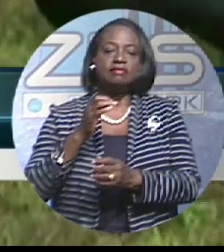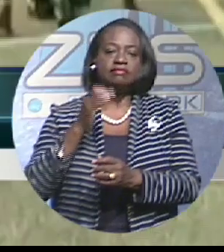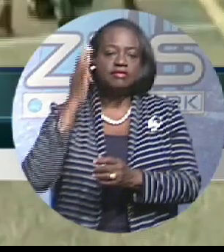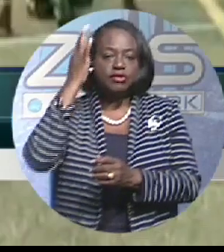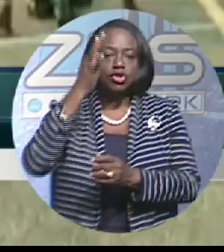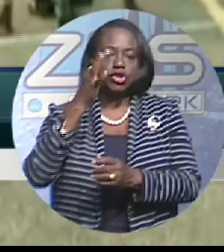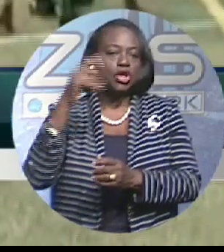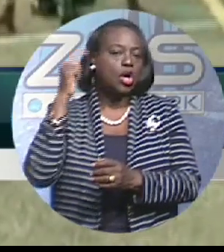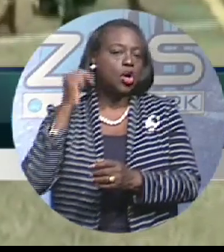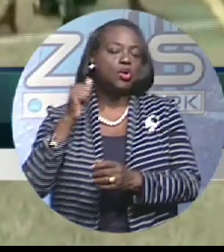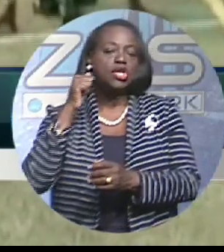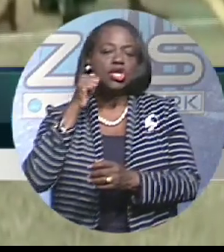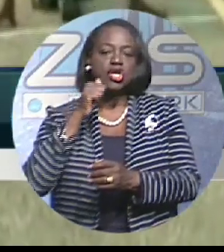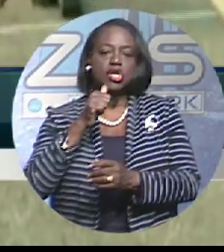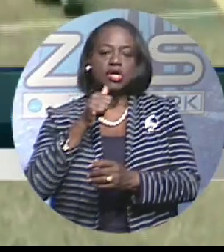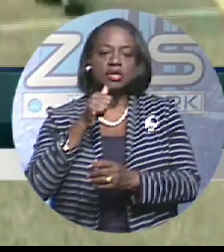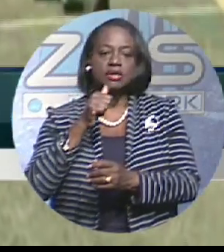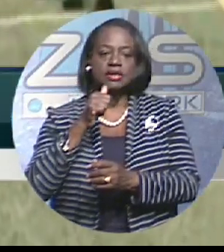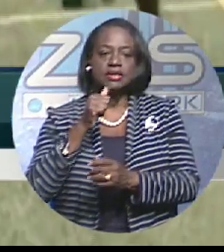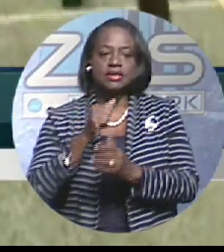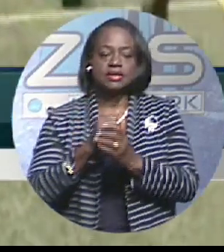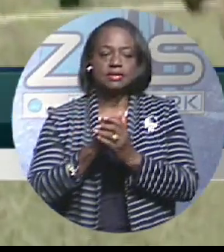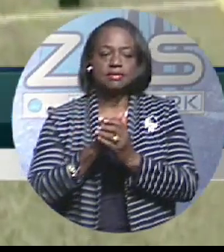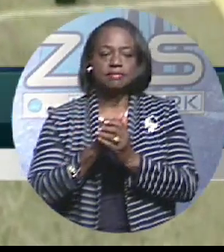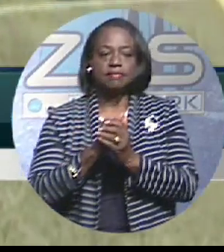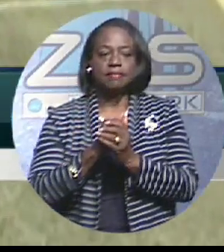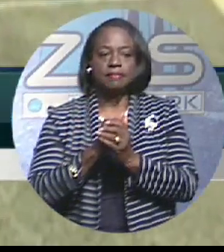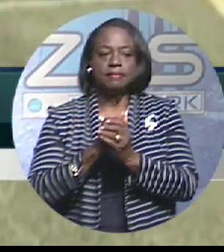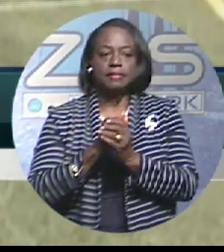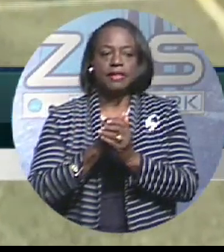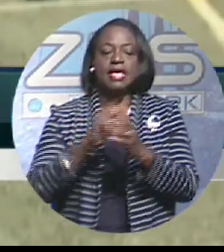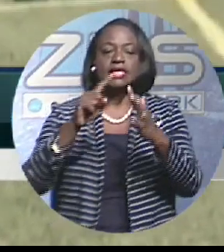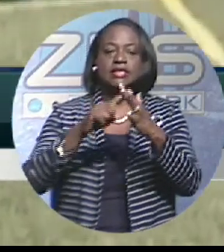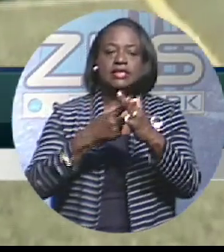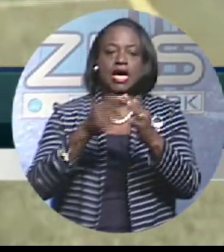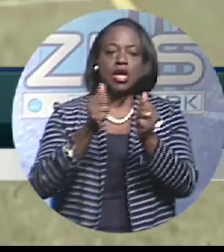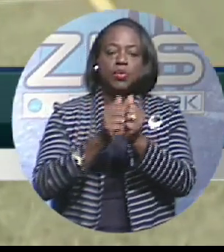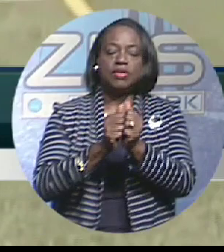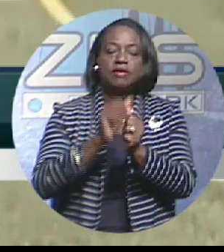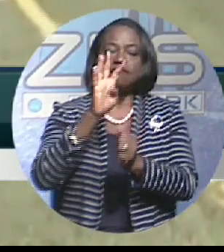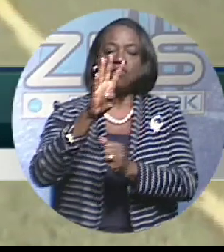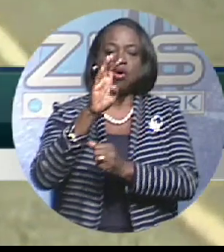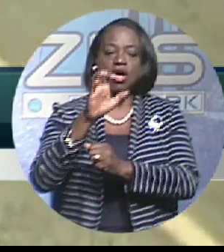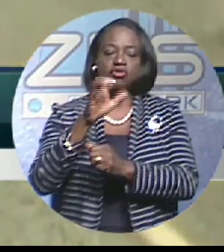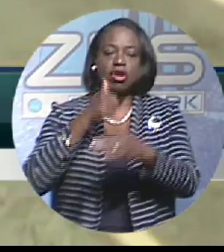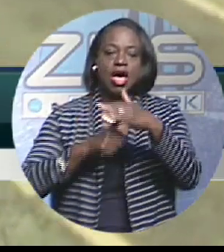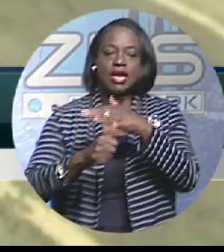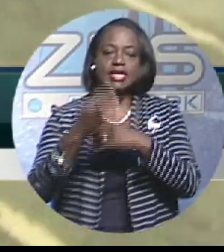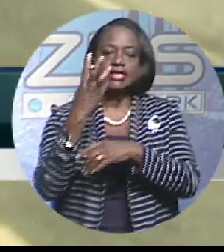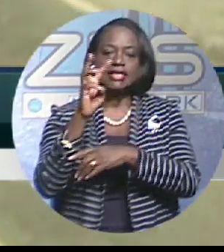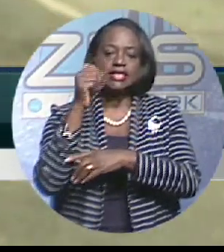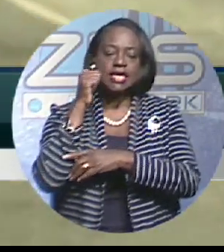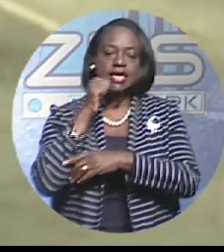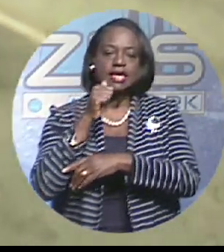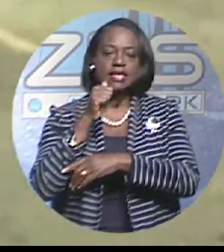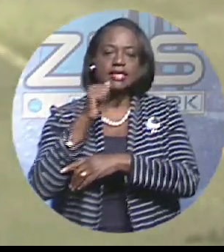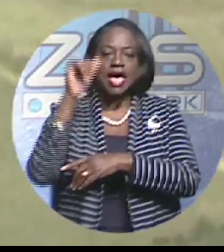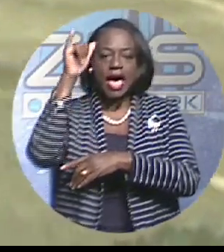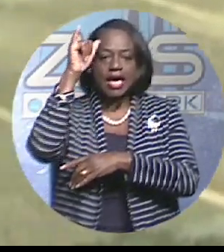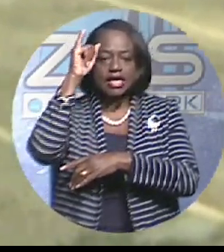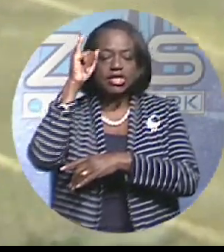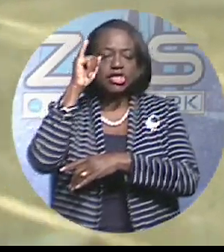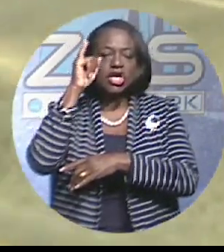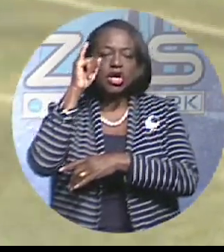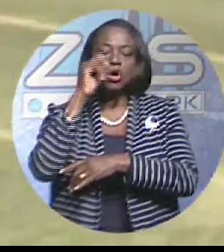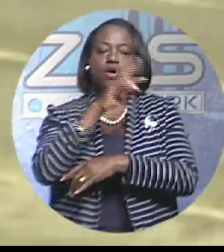Girls and Golden Girls for the 242. Well, let's start with the 400 meters under 16 girls. Naisha Rule, she